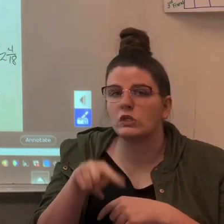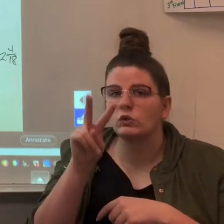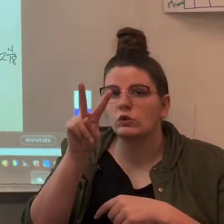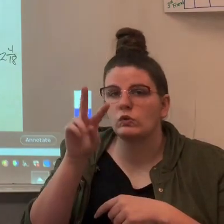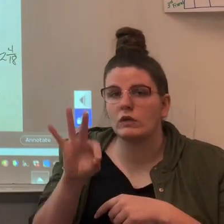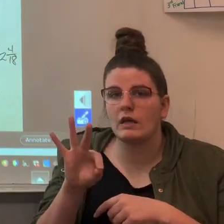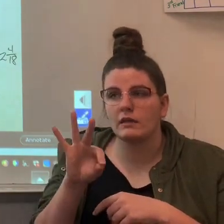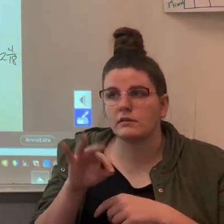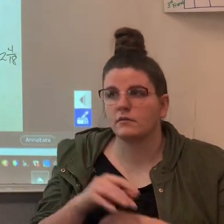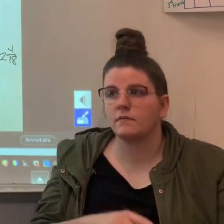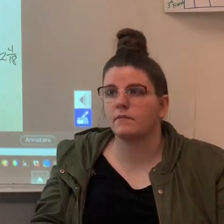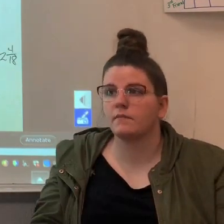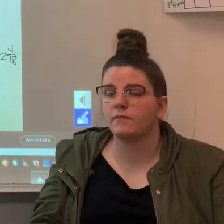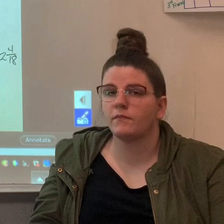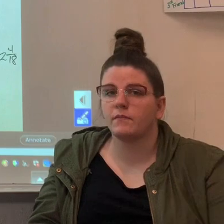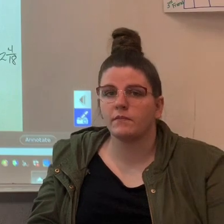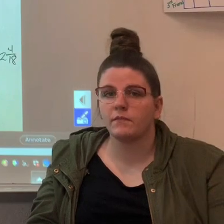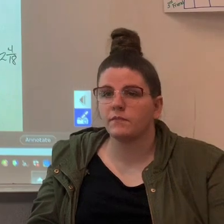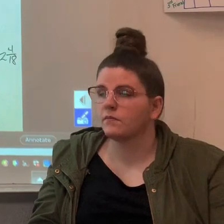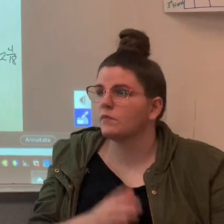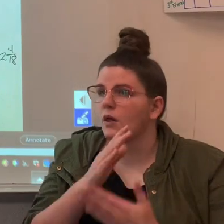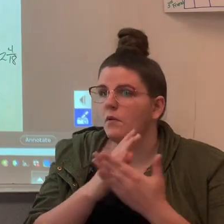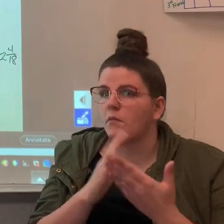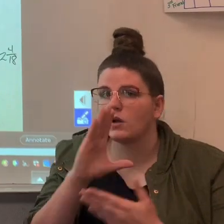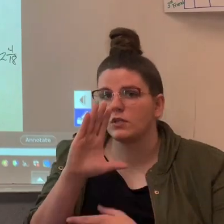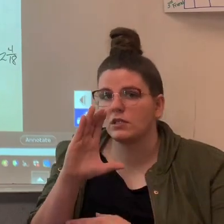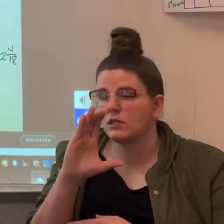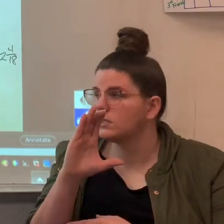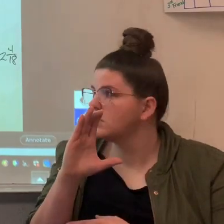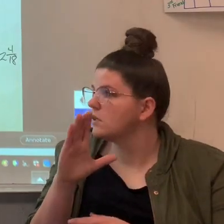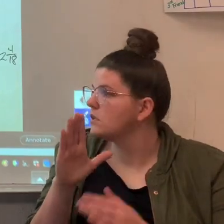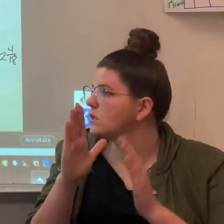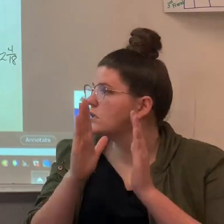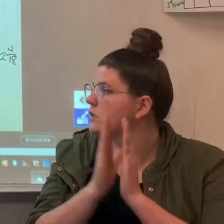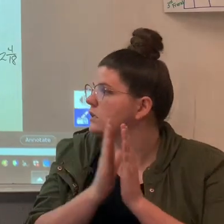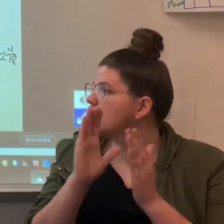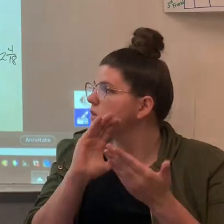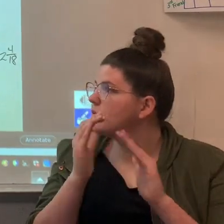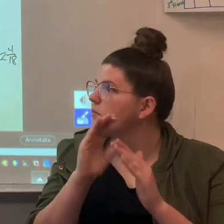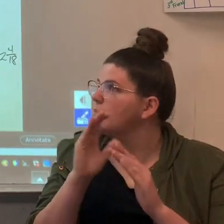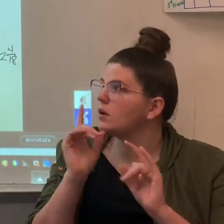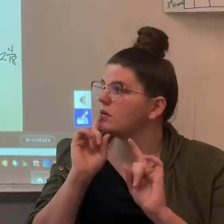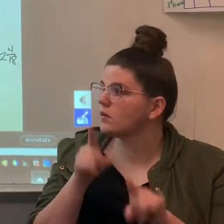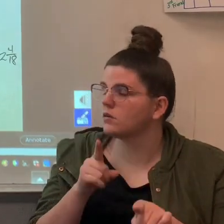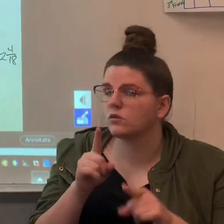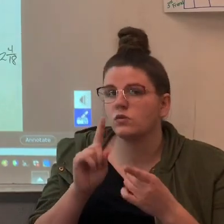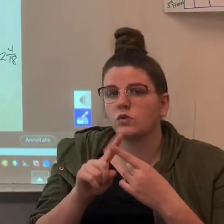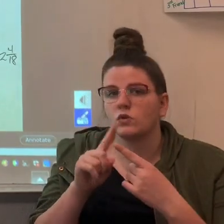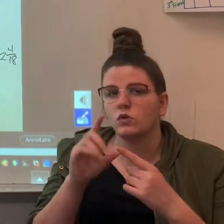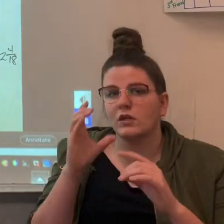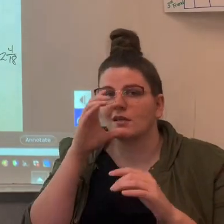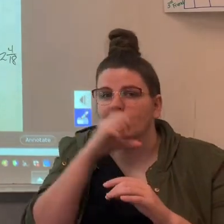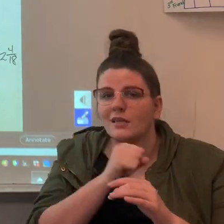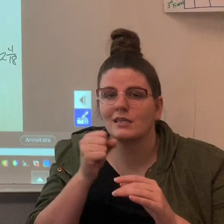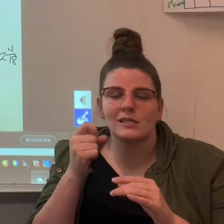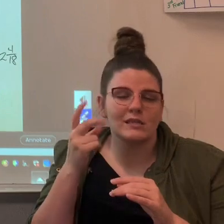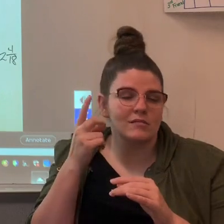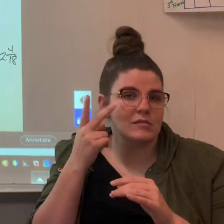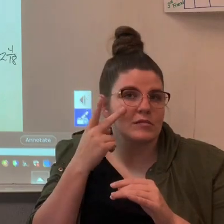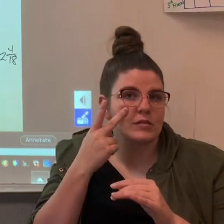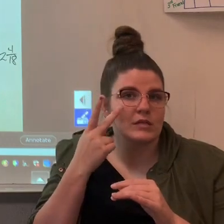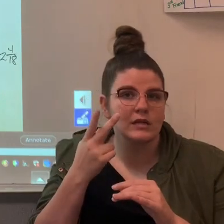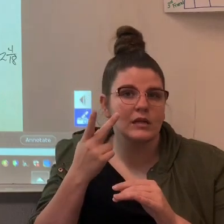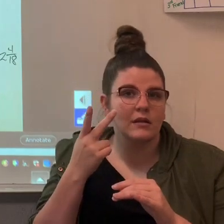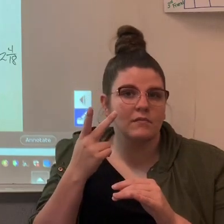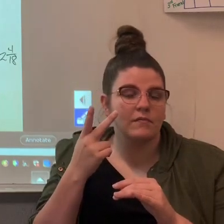2/9. Now part C is asking, compare your answer to the estimate to see if your answer is reasonable. Our